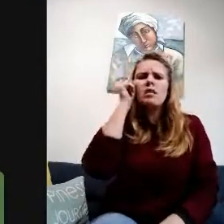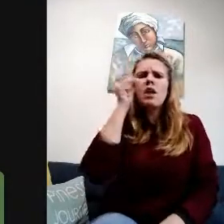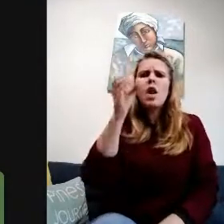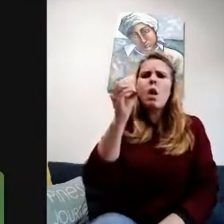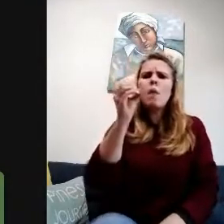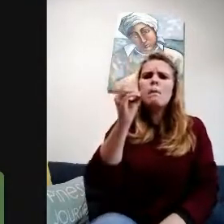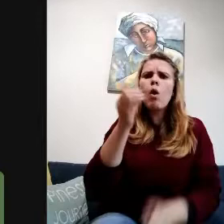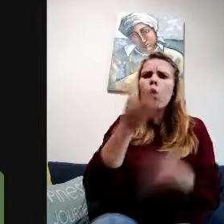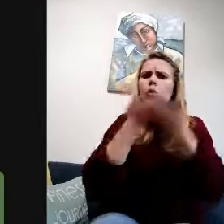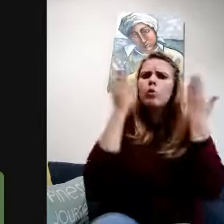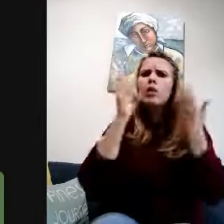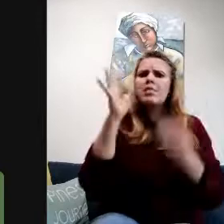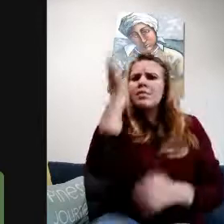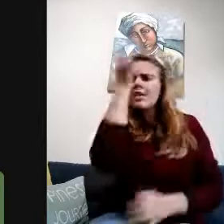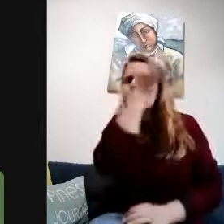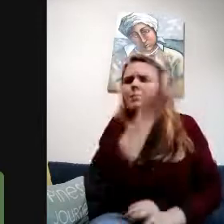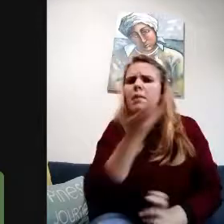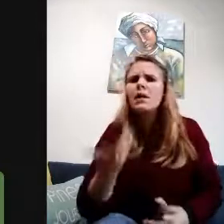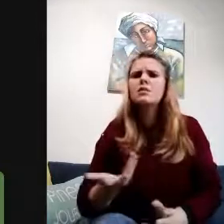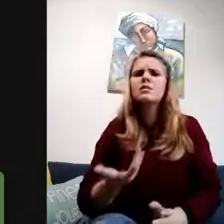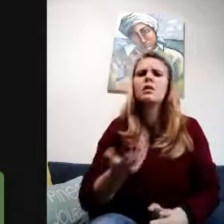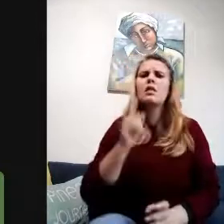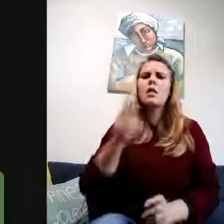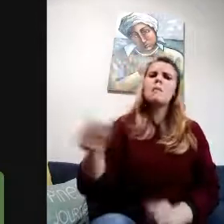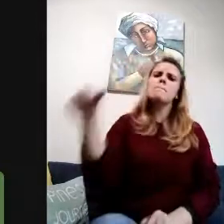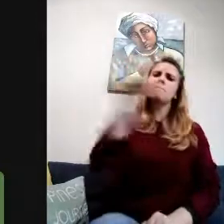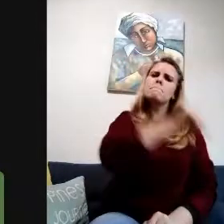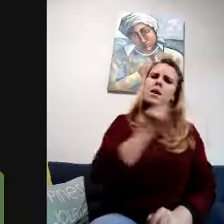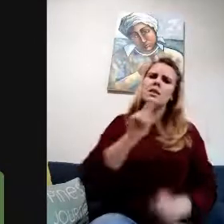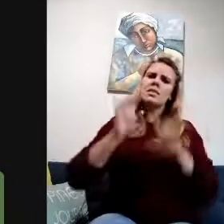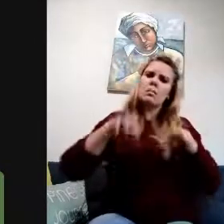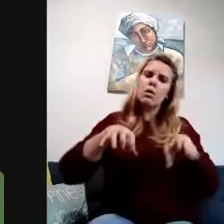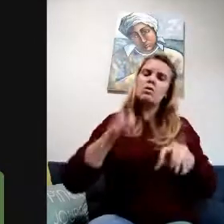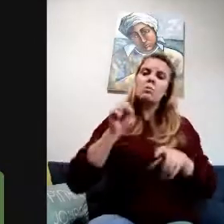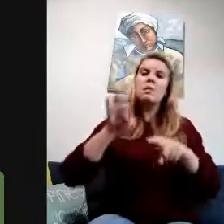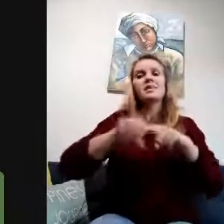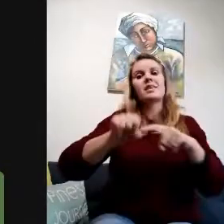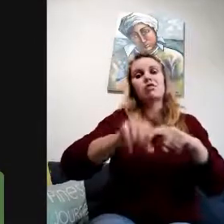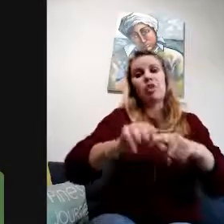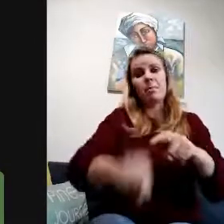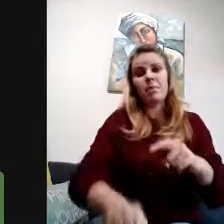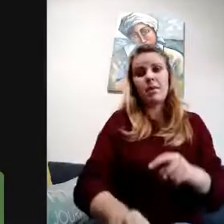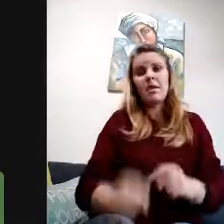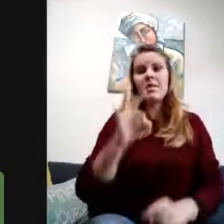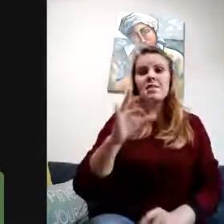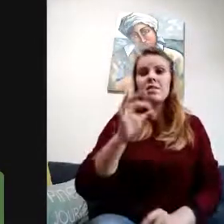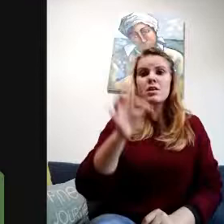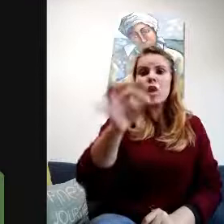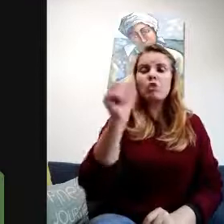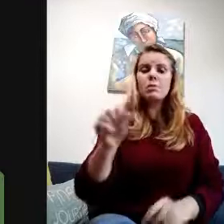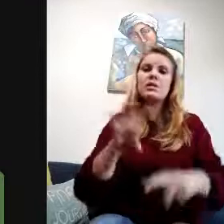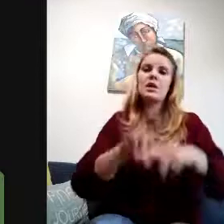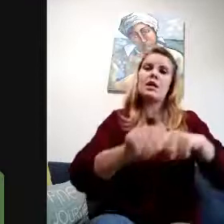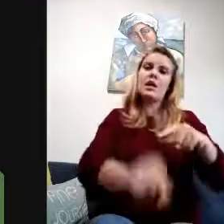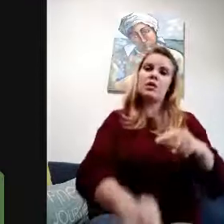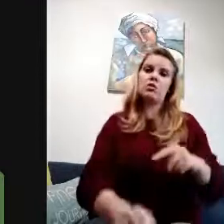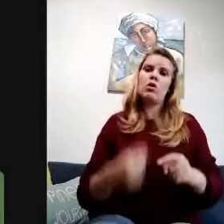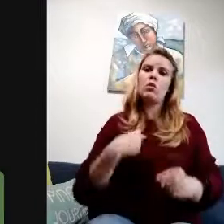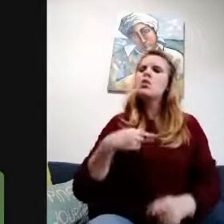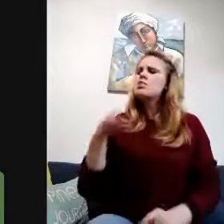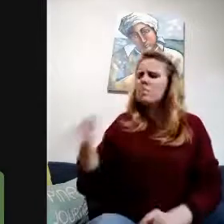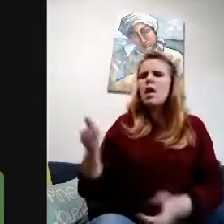3 minutes and then gone back to the tee or whatever, but you have to catch up. You've got 3 holes to catch up, and we're there to help you to do that. So